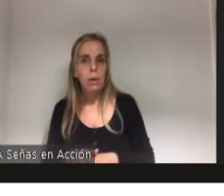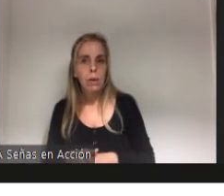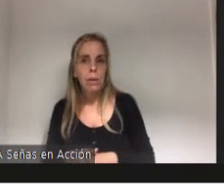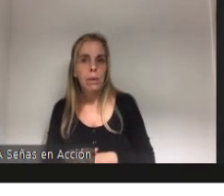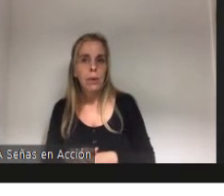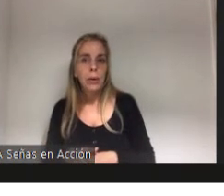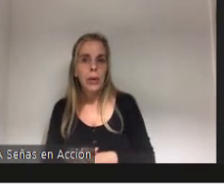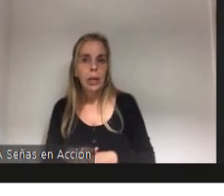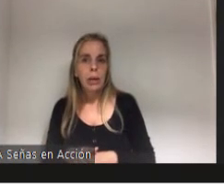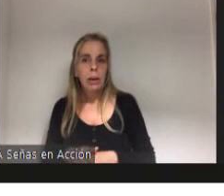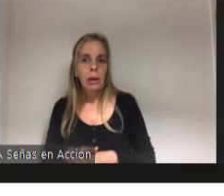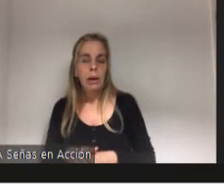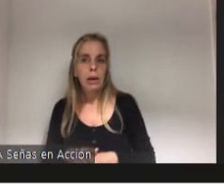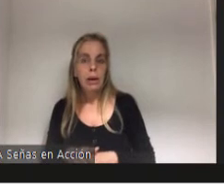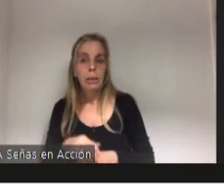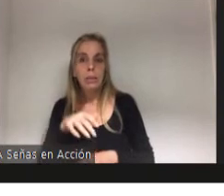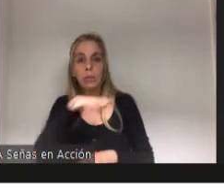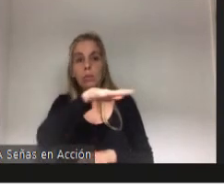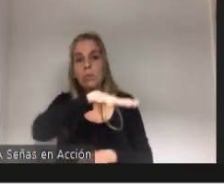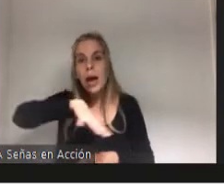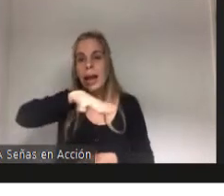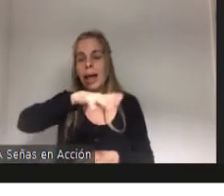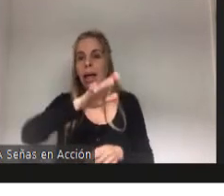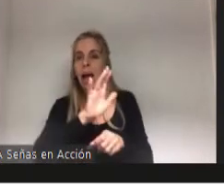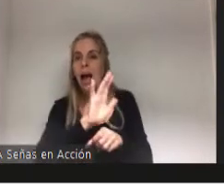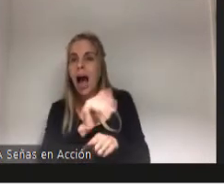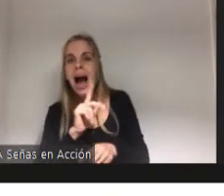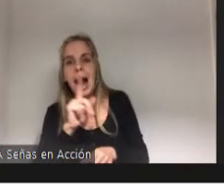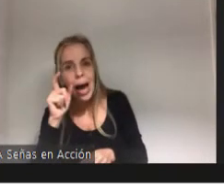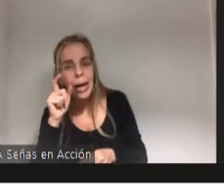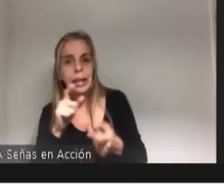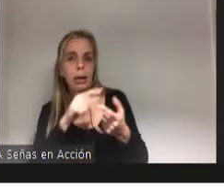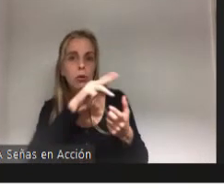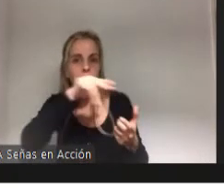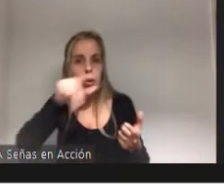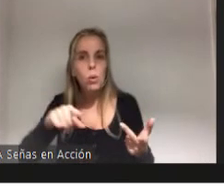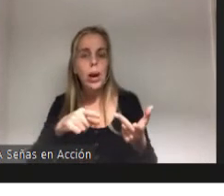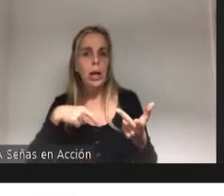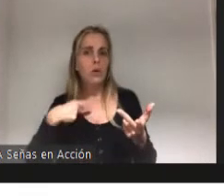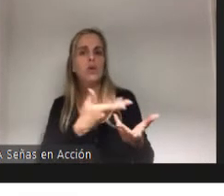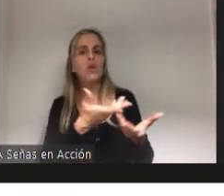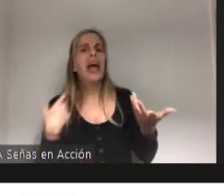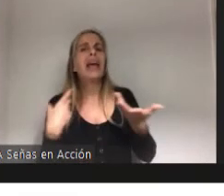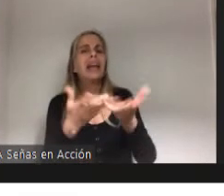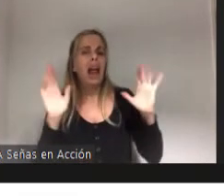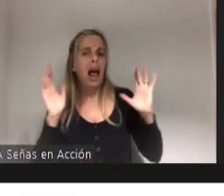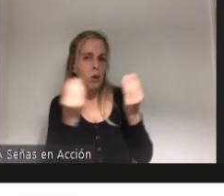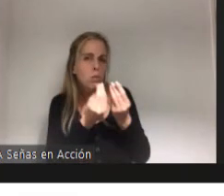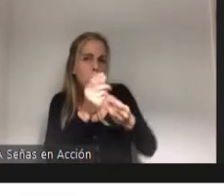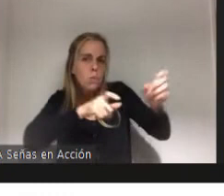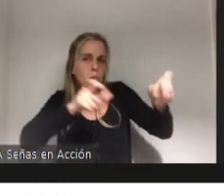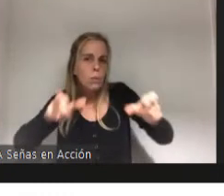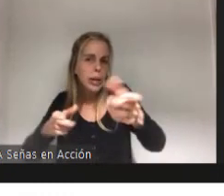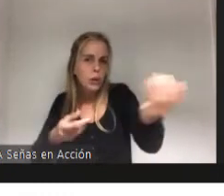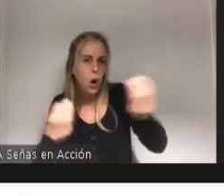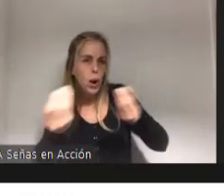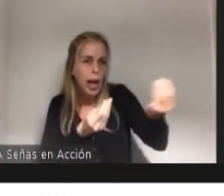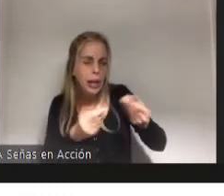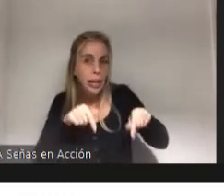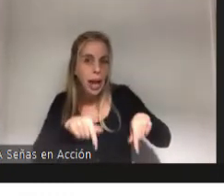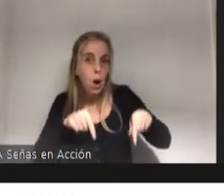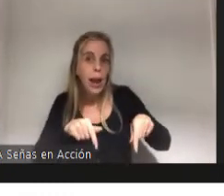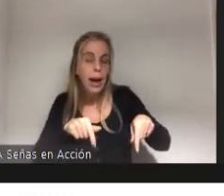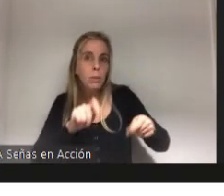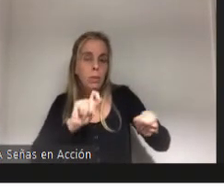There are lots of participants in artistic fields and also of society in general, where we